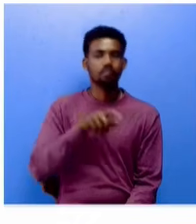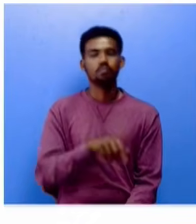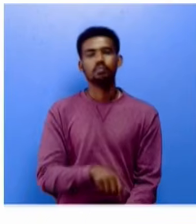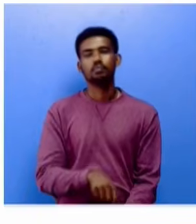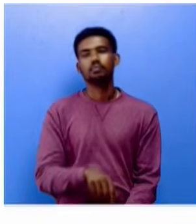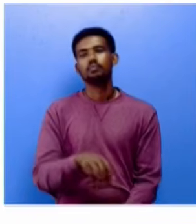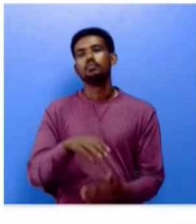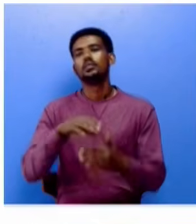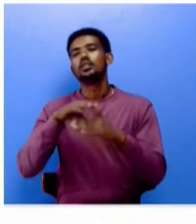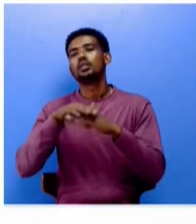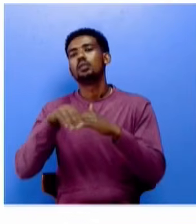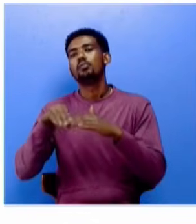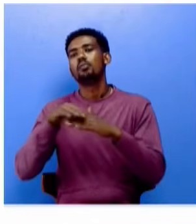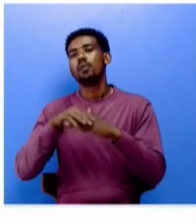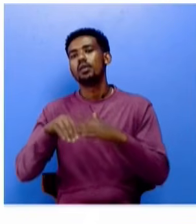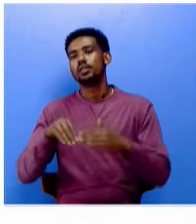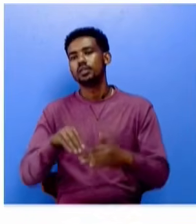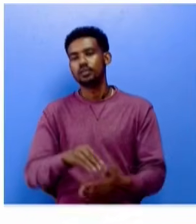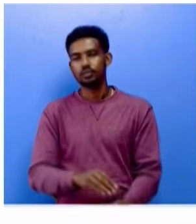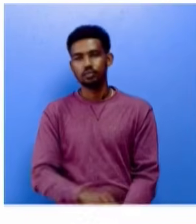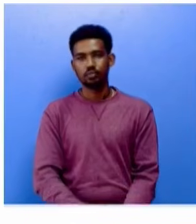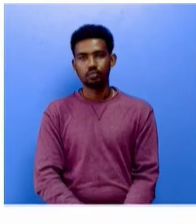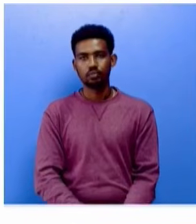the money.